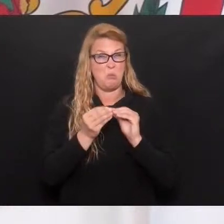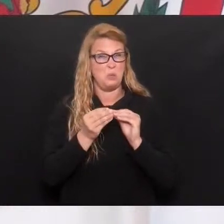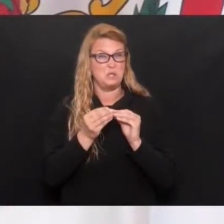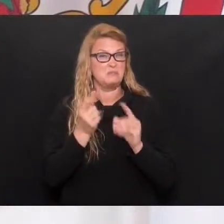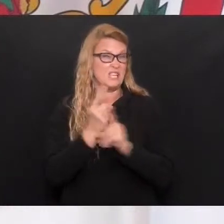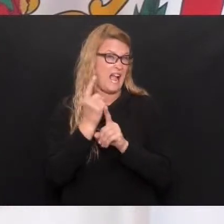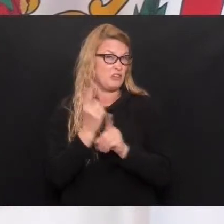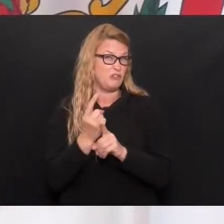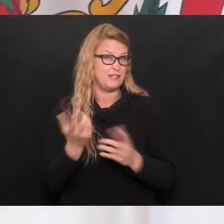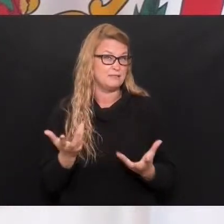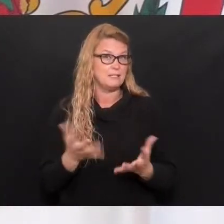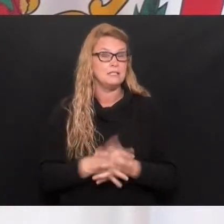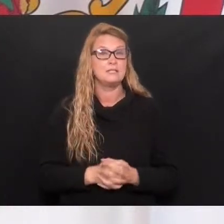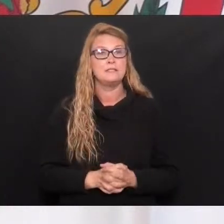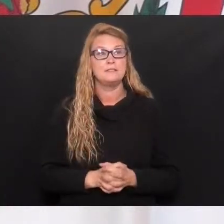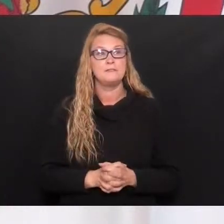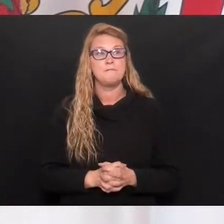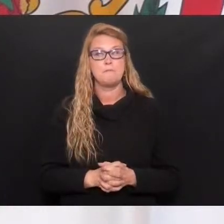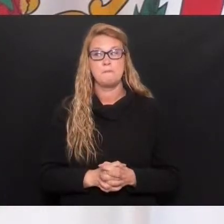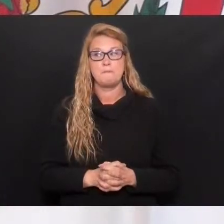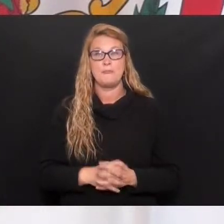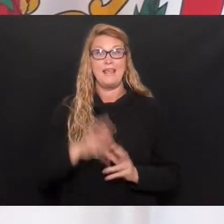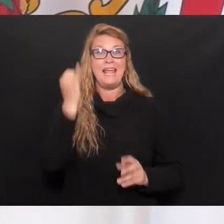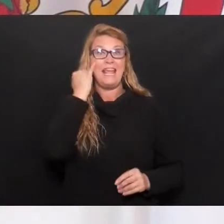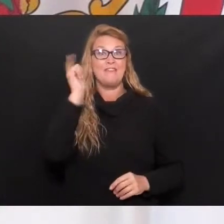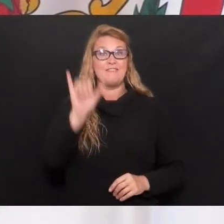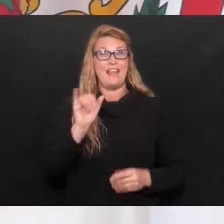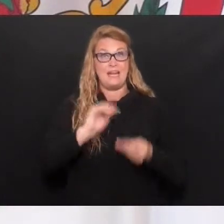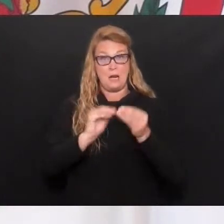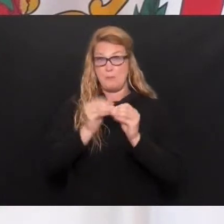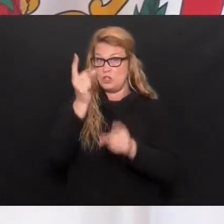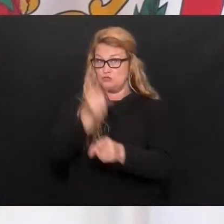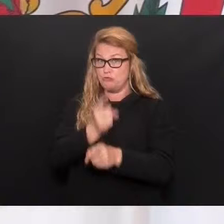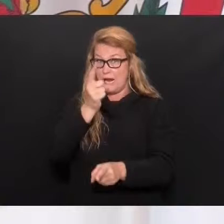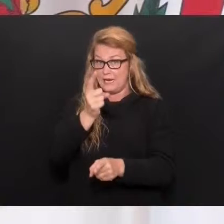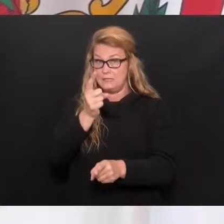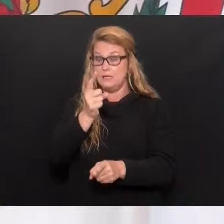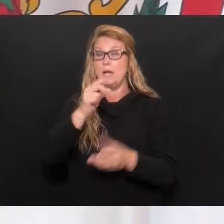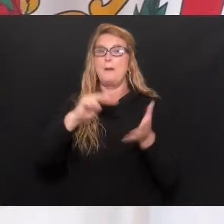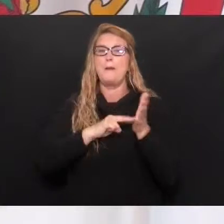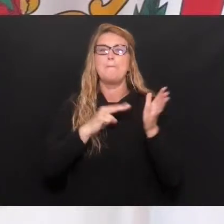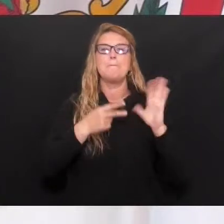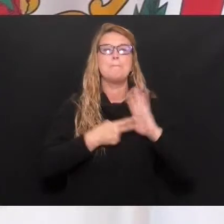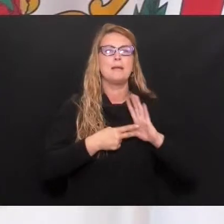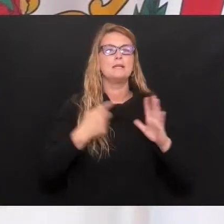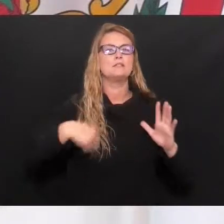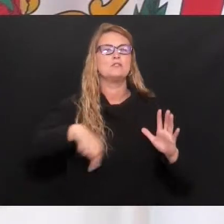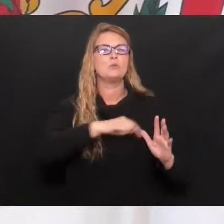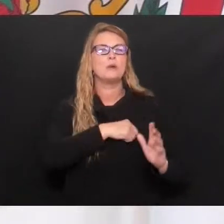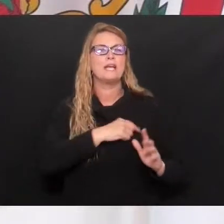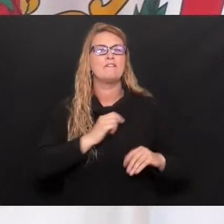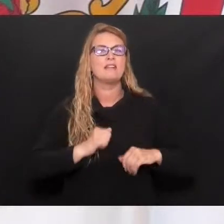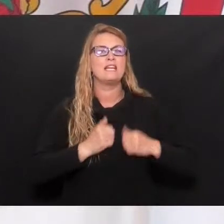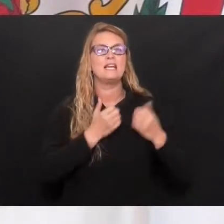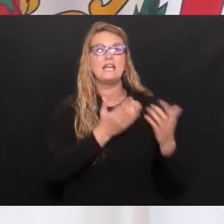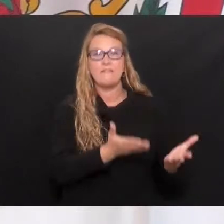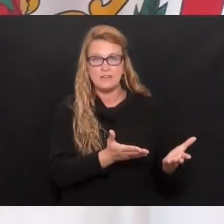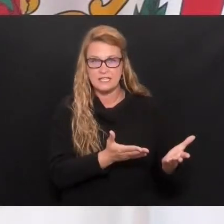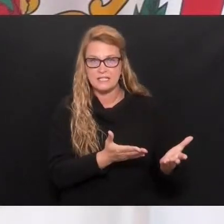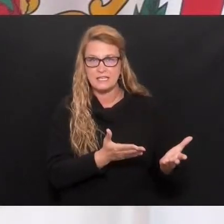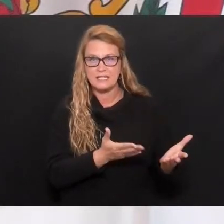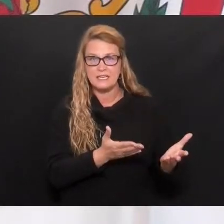accurate. And so if that number is right on the money, we have given to the total number